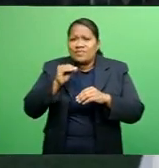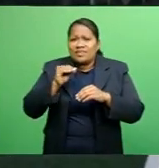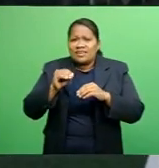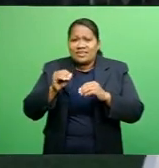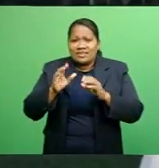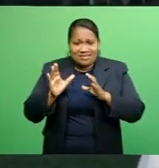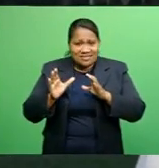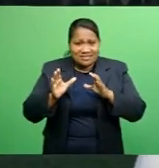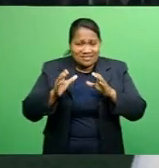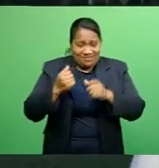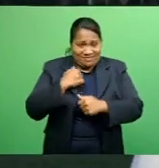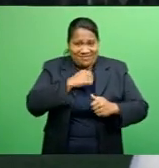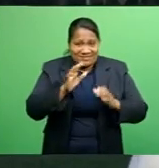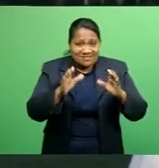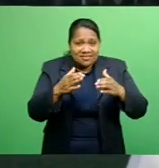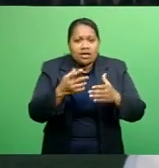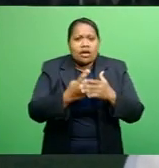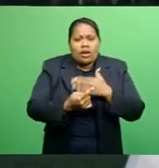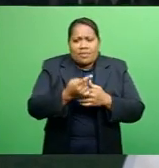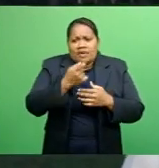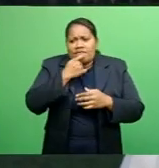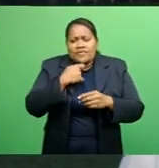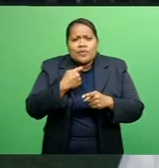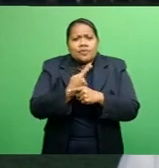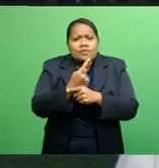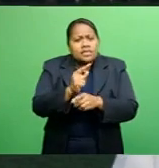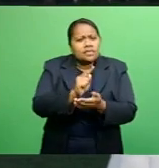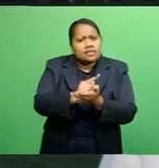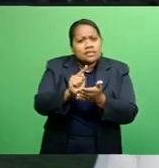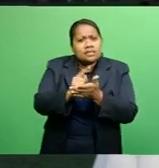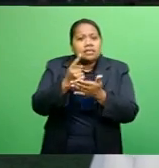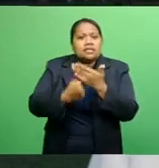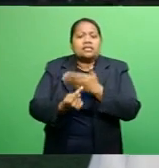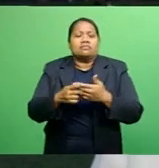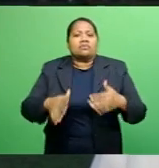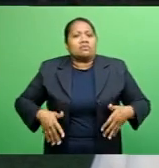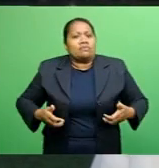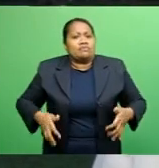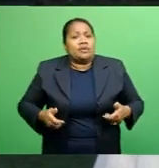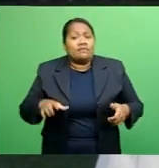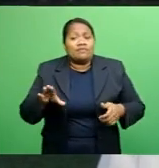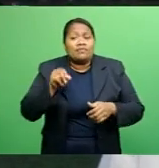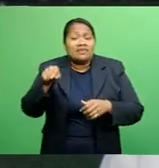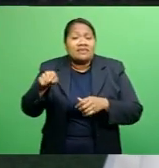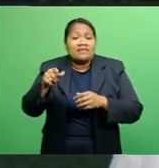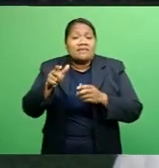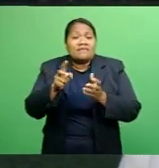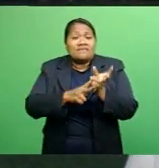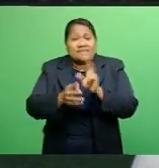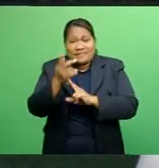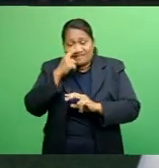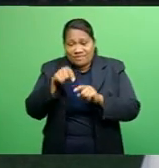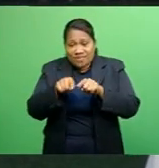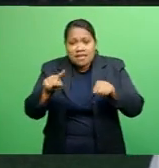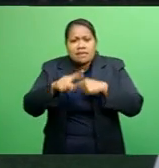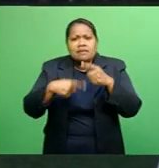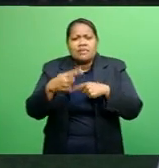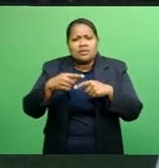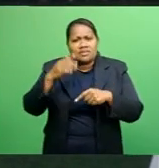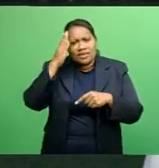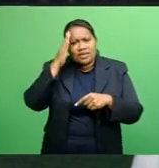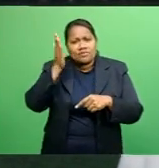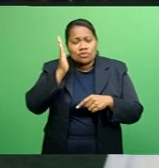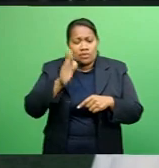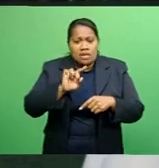started classes, a few weeks later, there was complaints from the villagers regarding the head of school. And without our knowledge, the